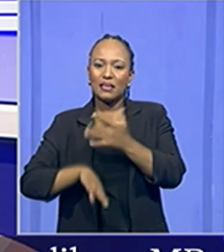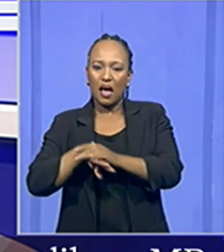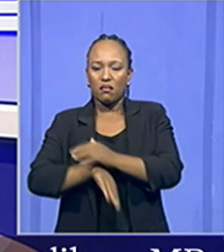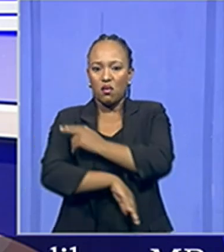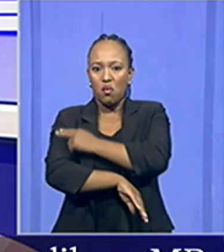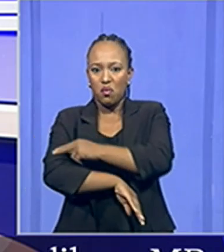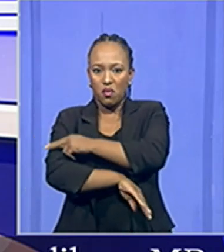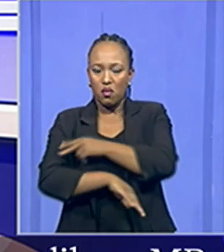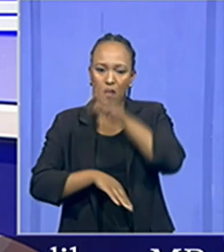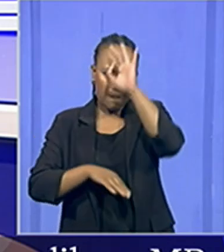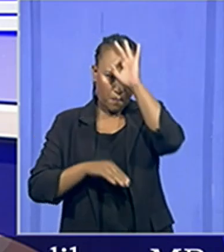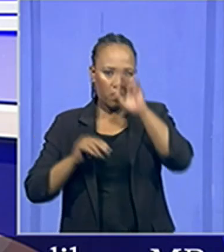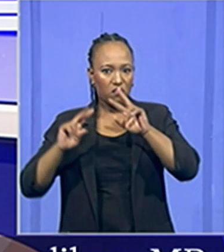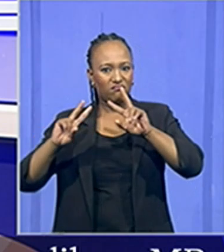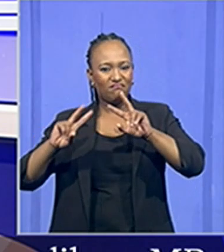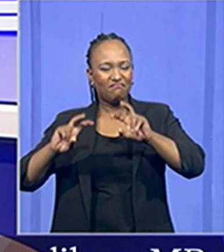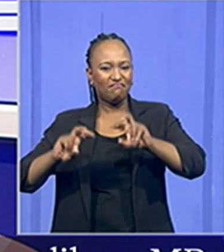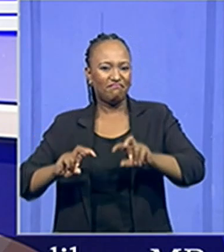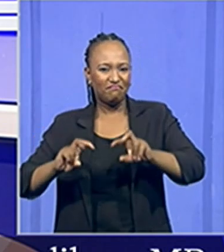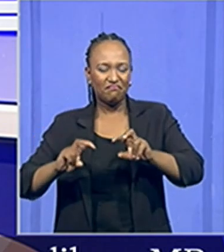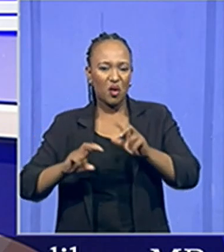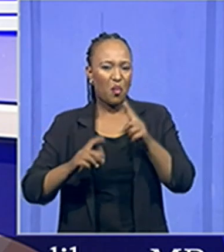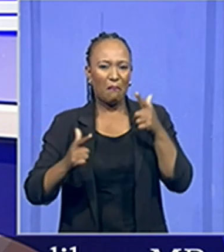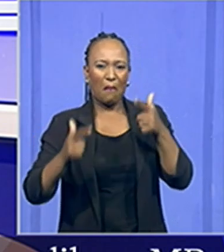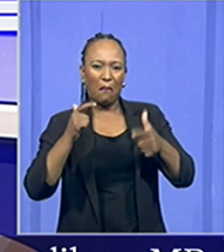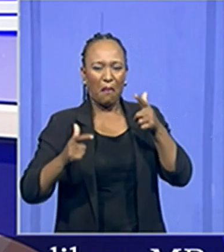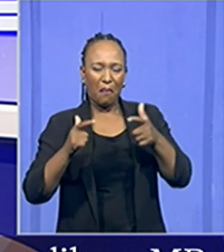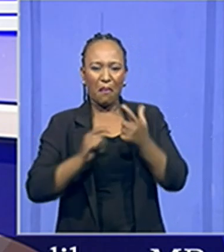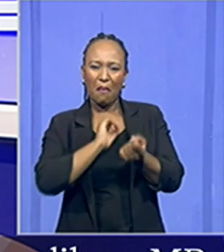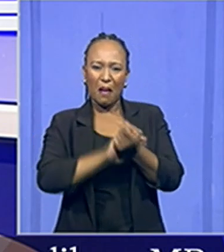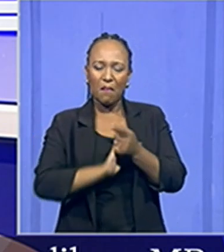a nyakišiša seo se hlohleleditšego polao yeo.